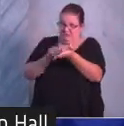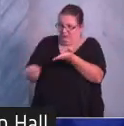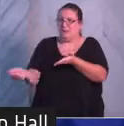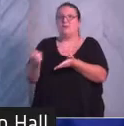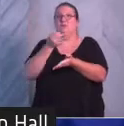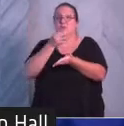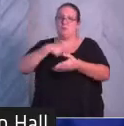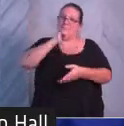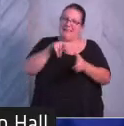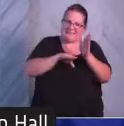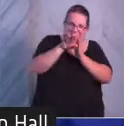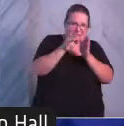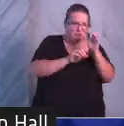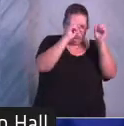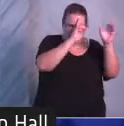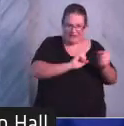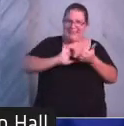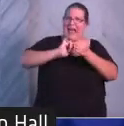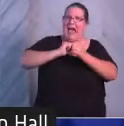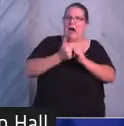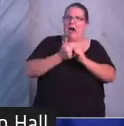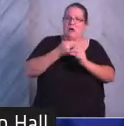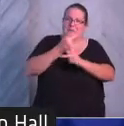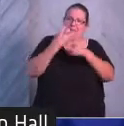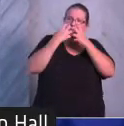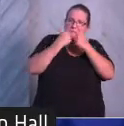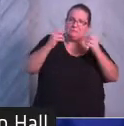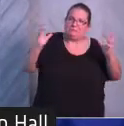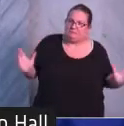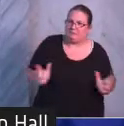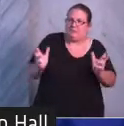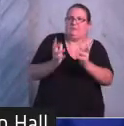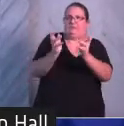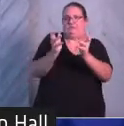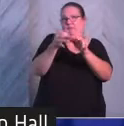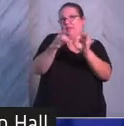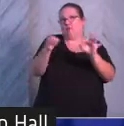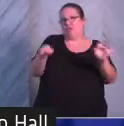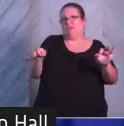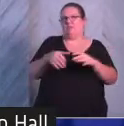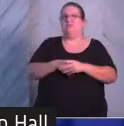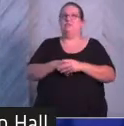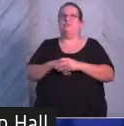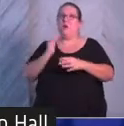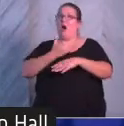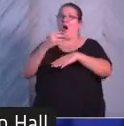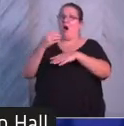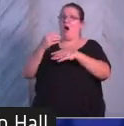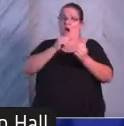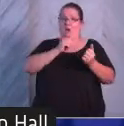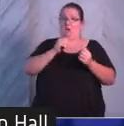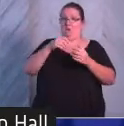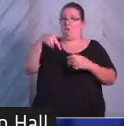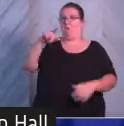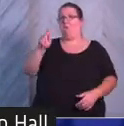strategy as to how we were going to continue to promote and preserve those languages. And I would say that in our platform, what we've committed to